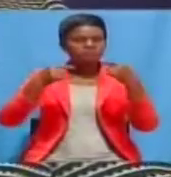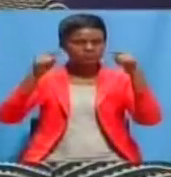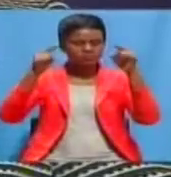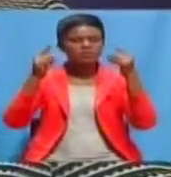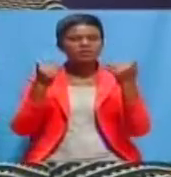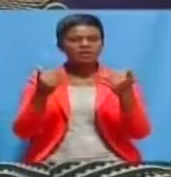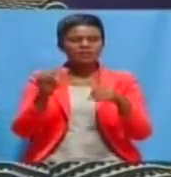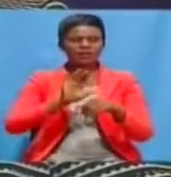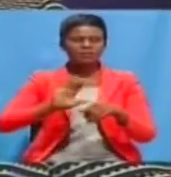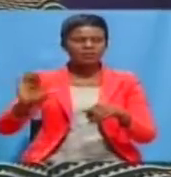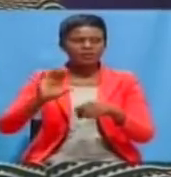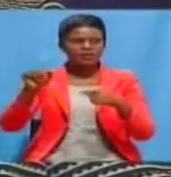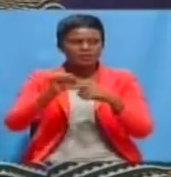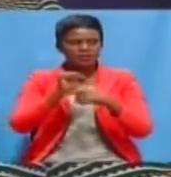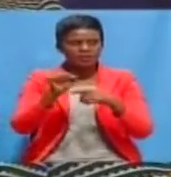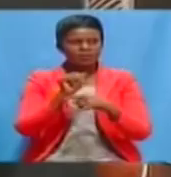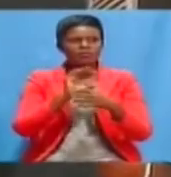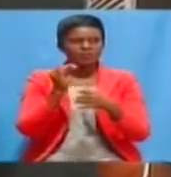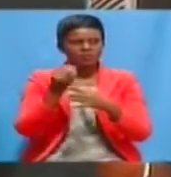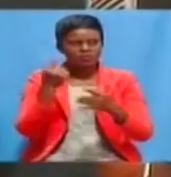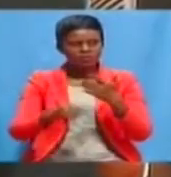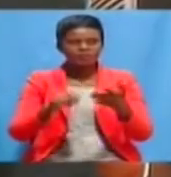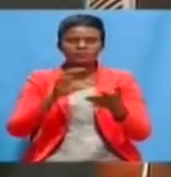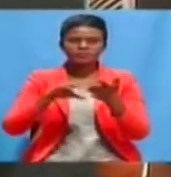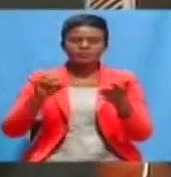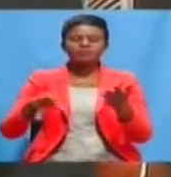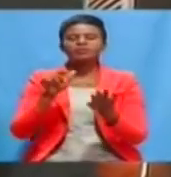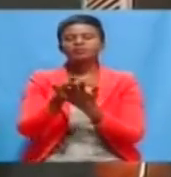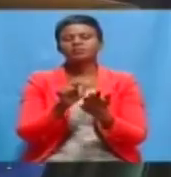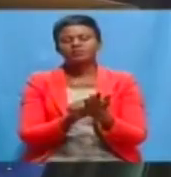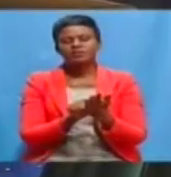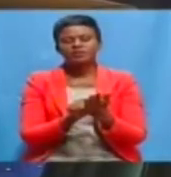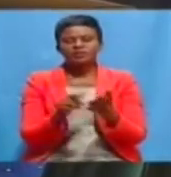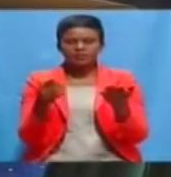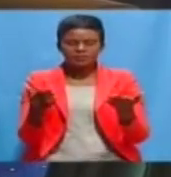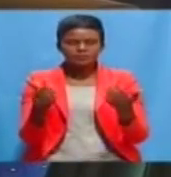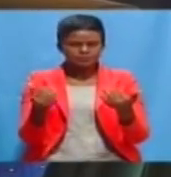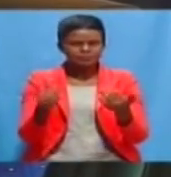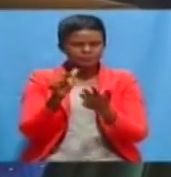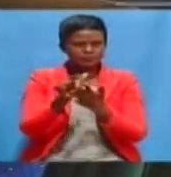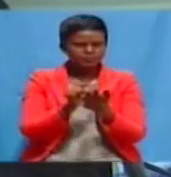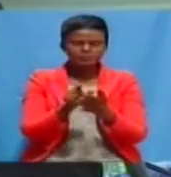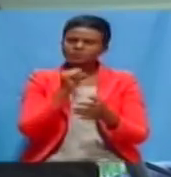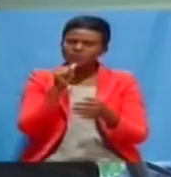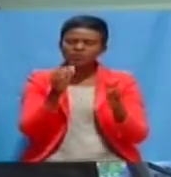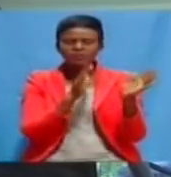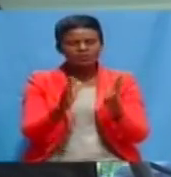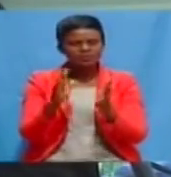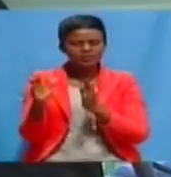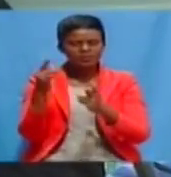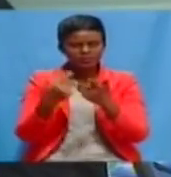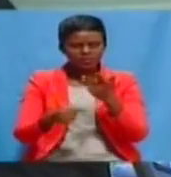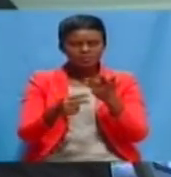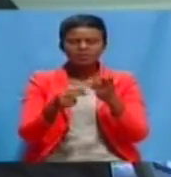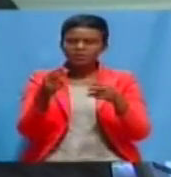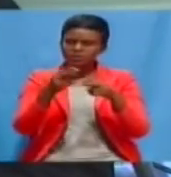being suspended from practice or worse still being struck off the roll. The practice of the law is not intended to be a sprint or a